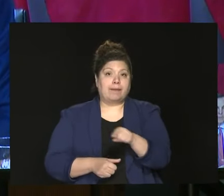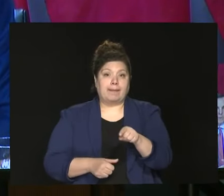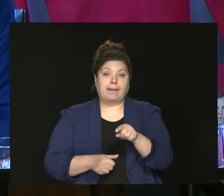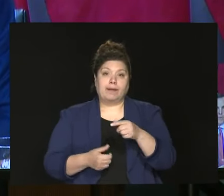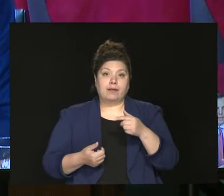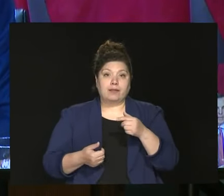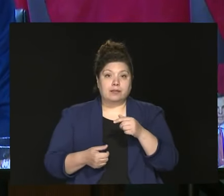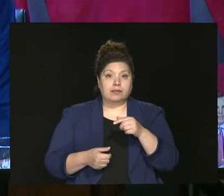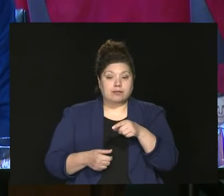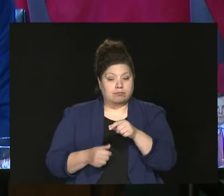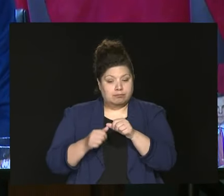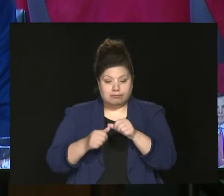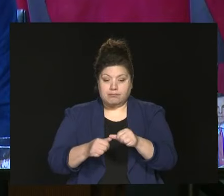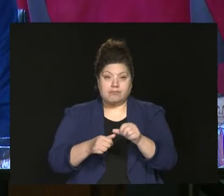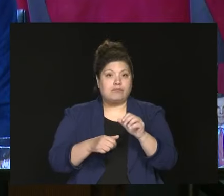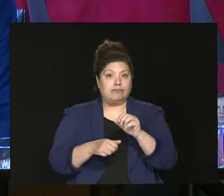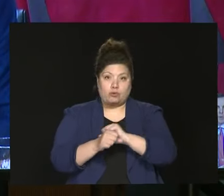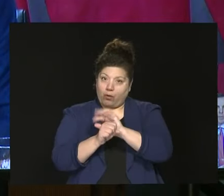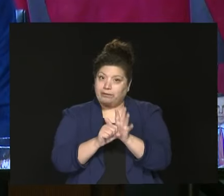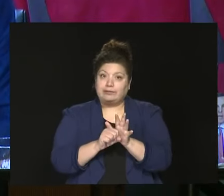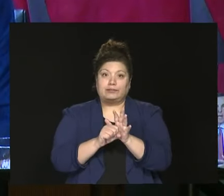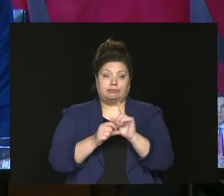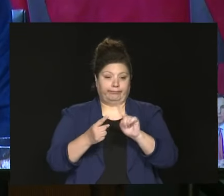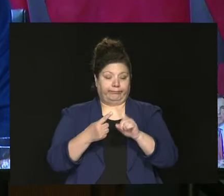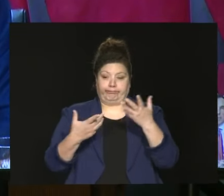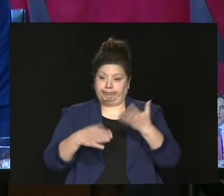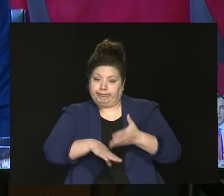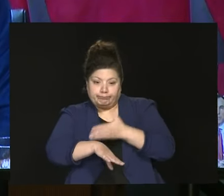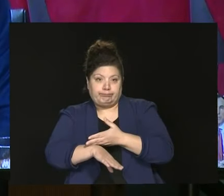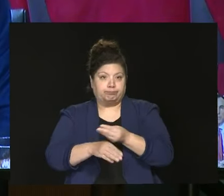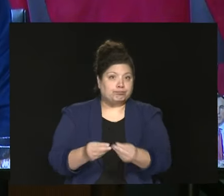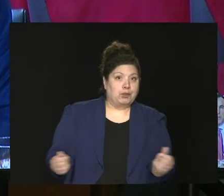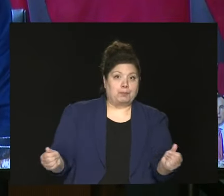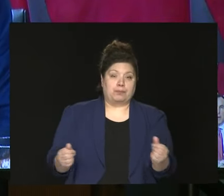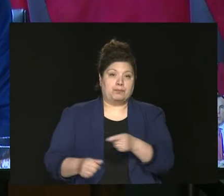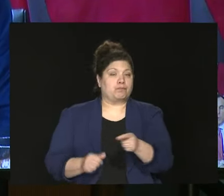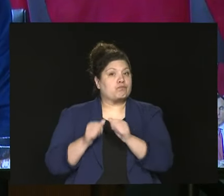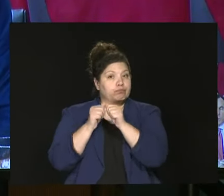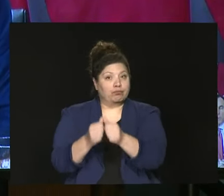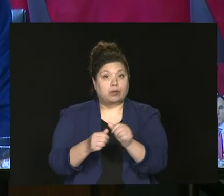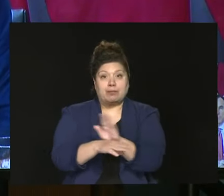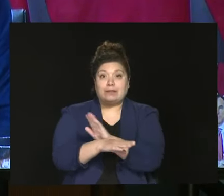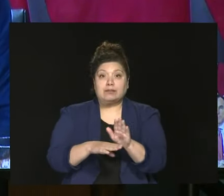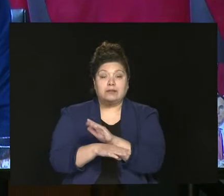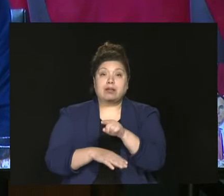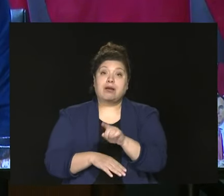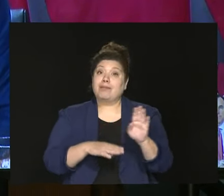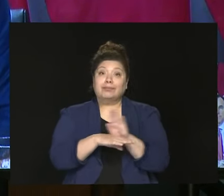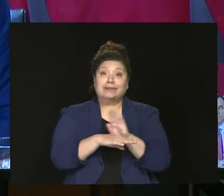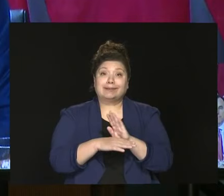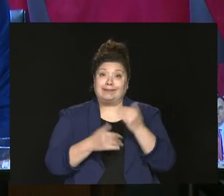this COVID-19 crisis, so they'll be able to get back to business when we're through it.